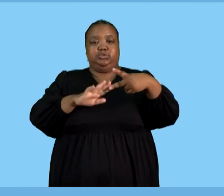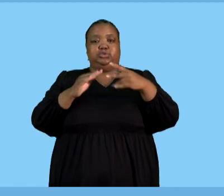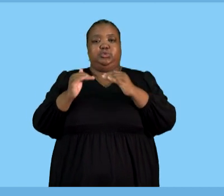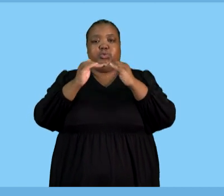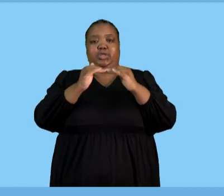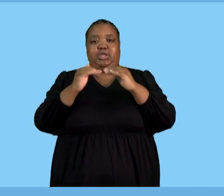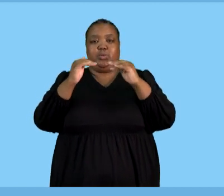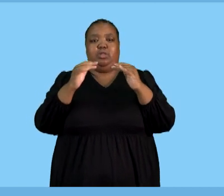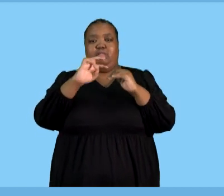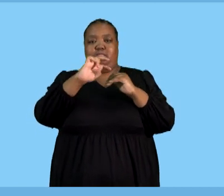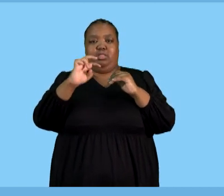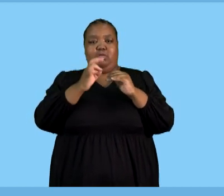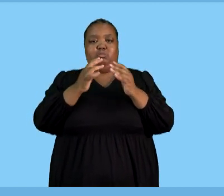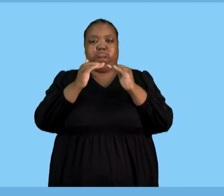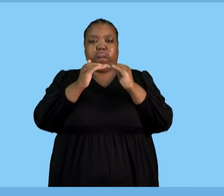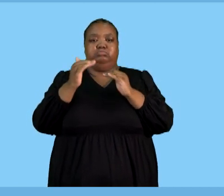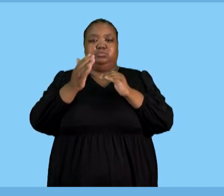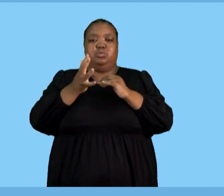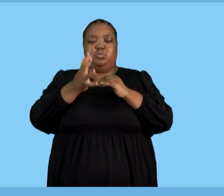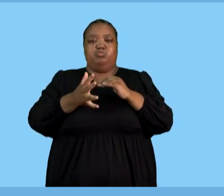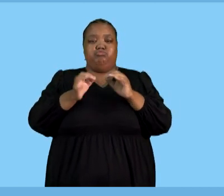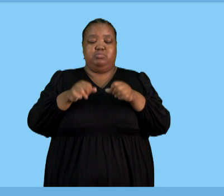of incidence